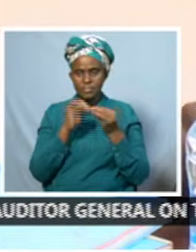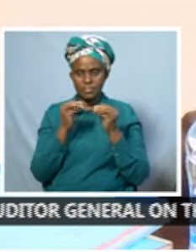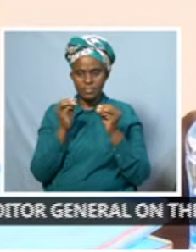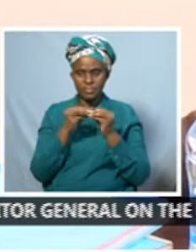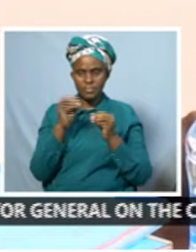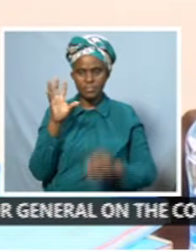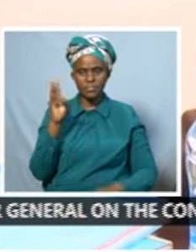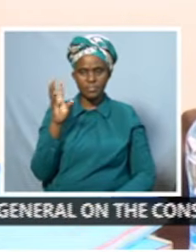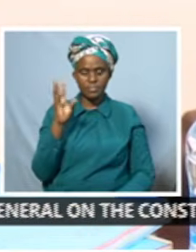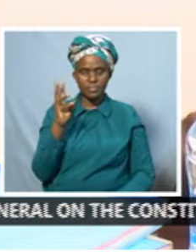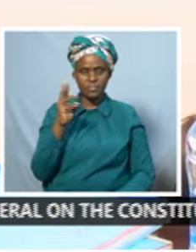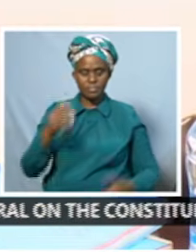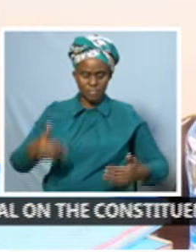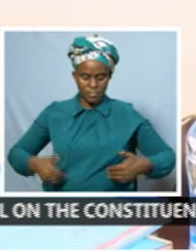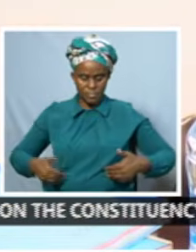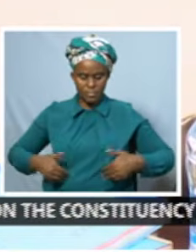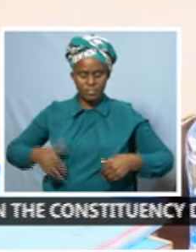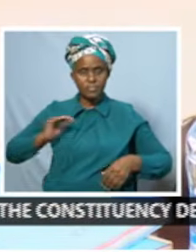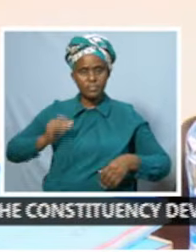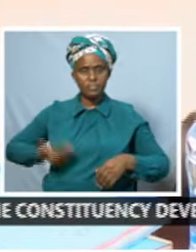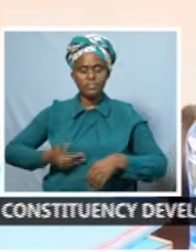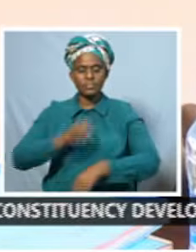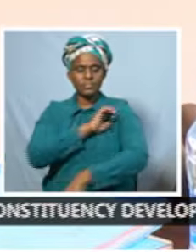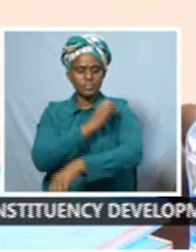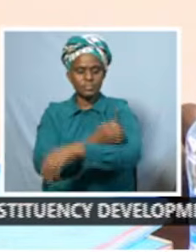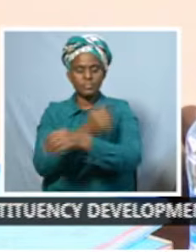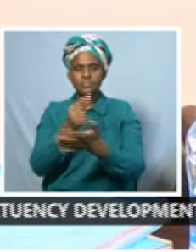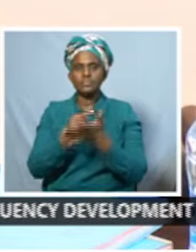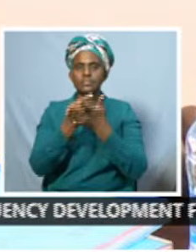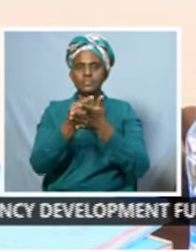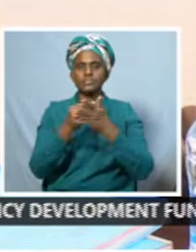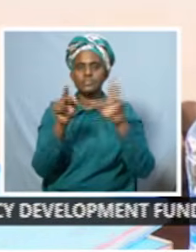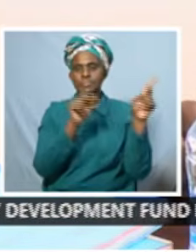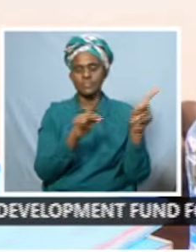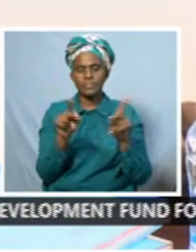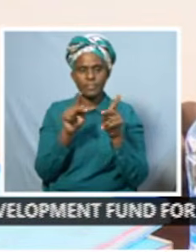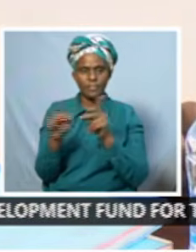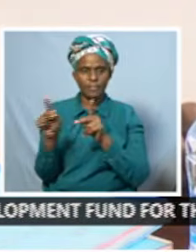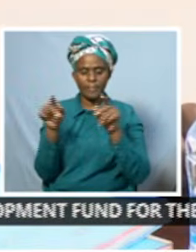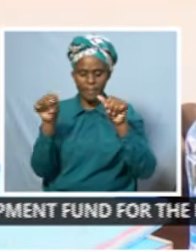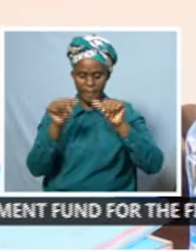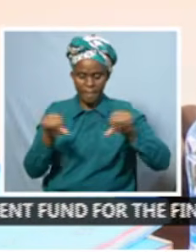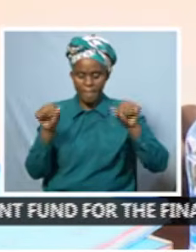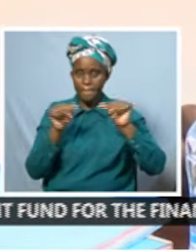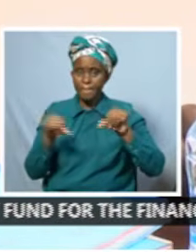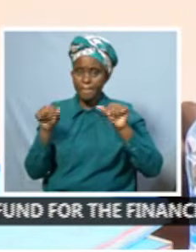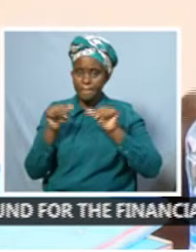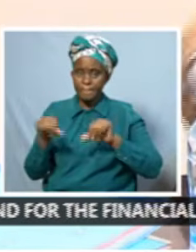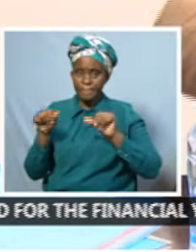6, Youth and Women Empowerment Grant Performance Analysis.